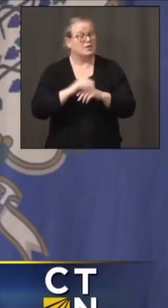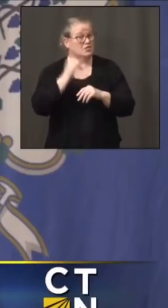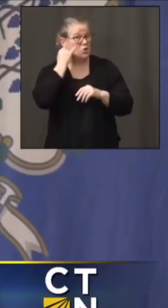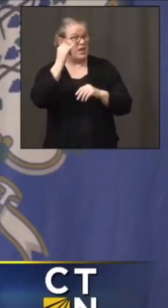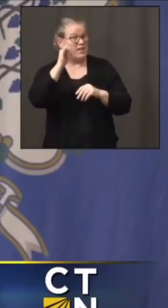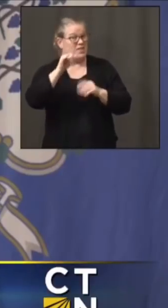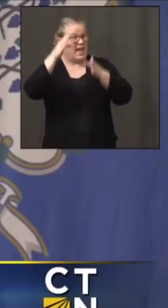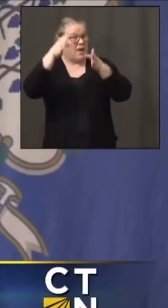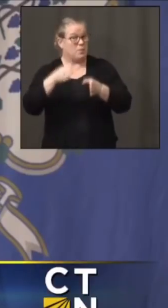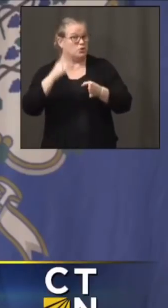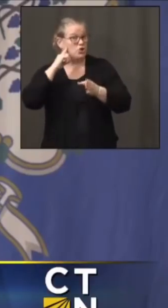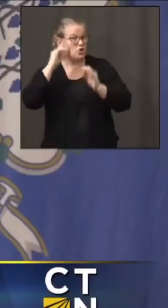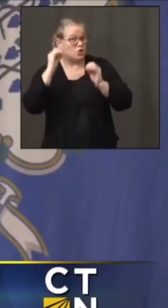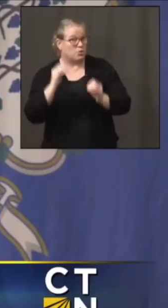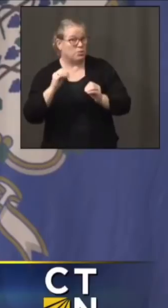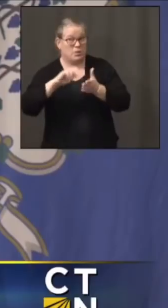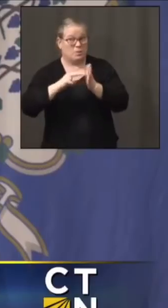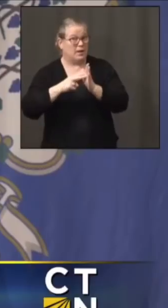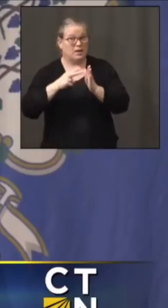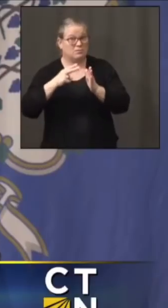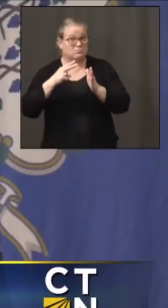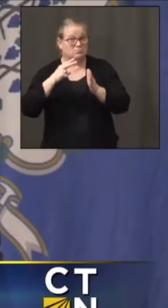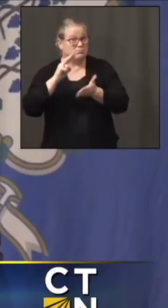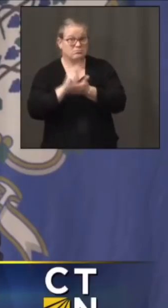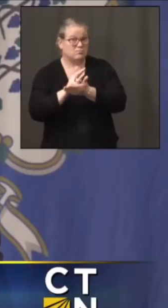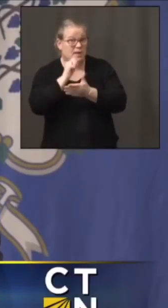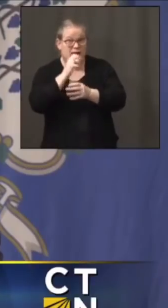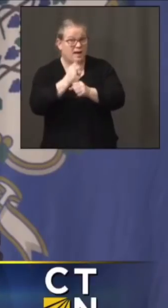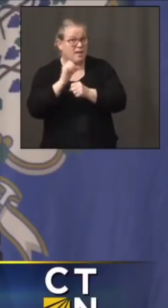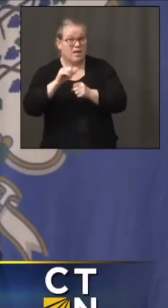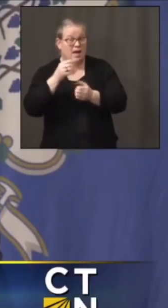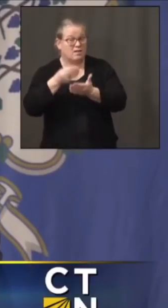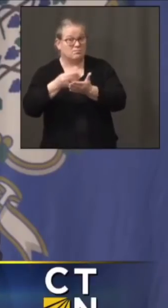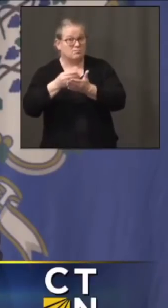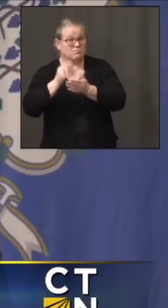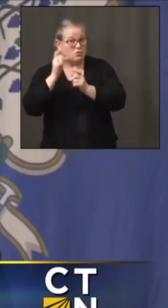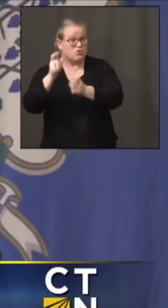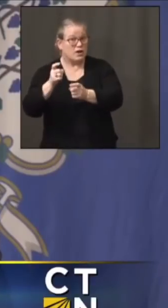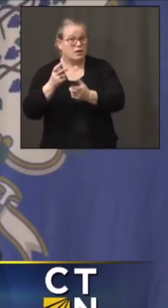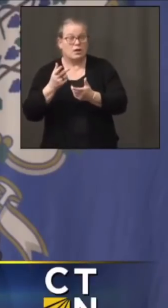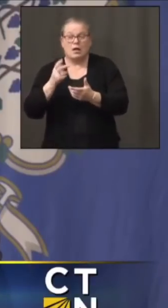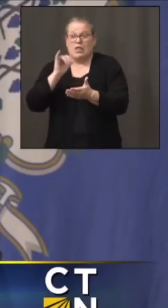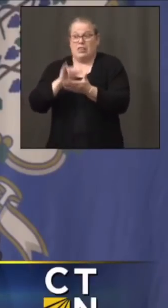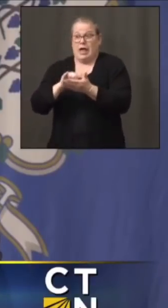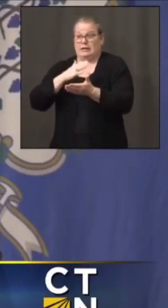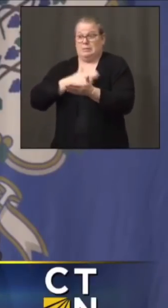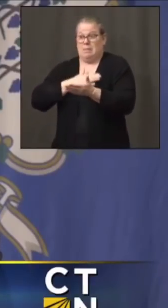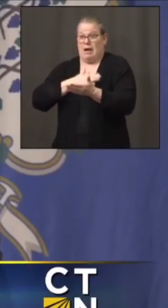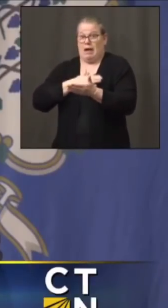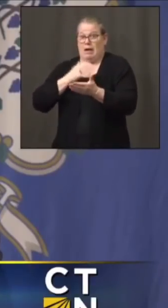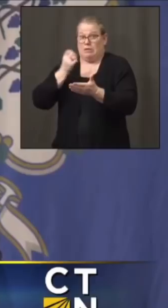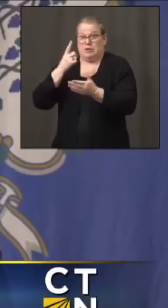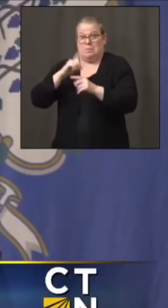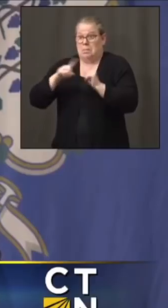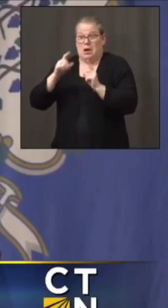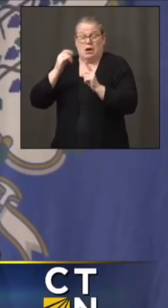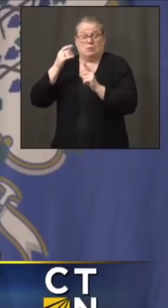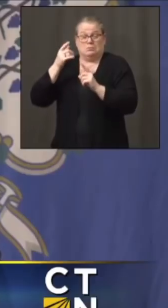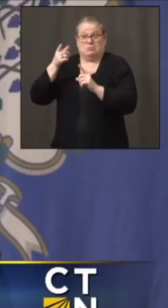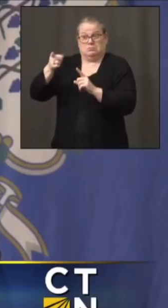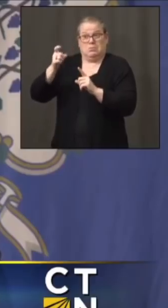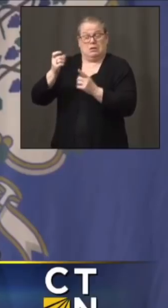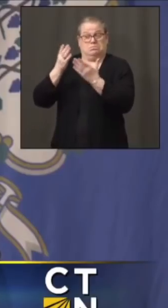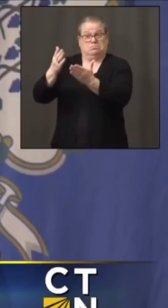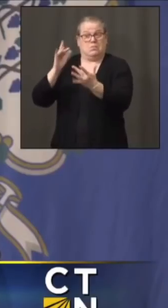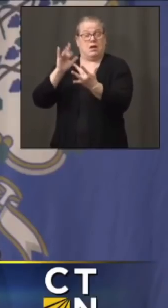instinct, DECD, unless there was some sort of a mix-up and he might want to just contact DECD. But we're taking a look at what we